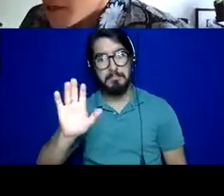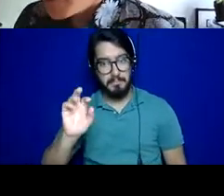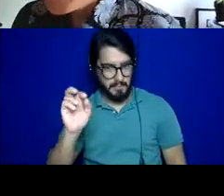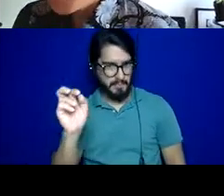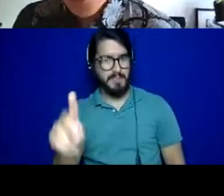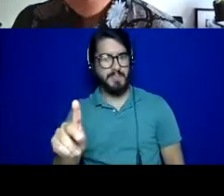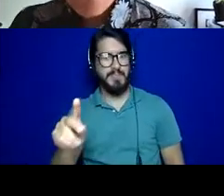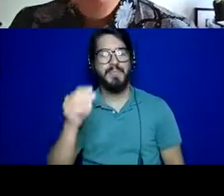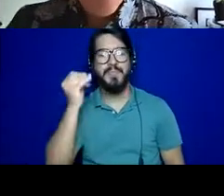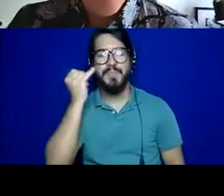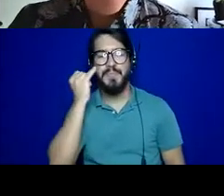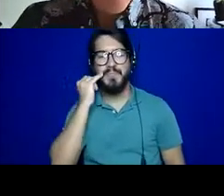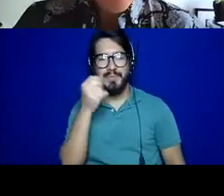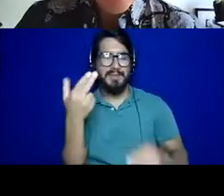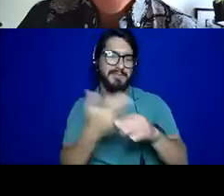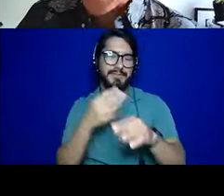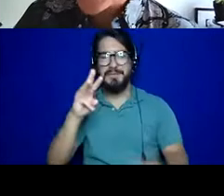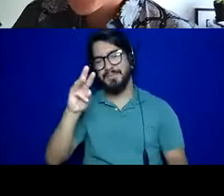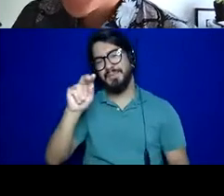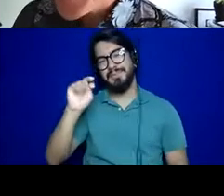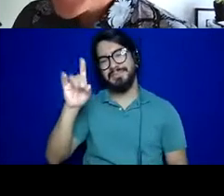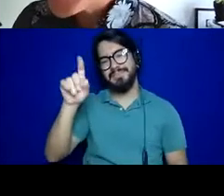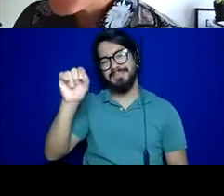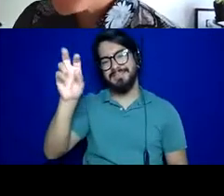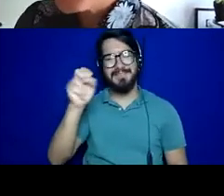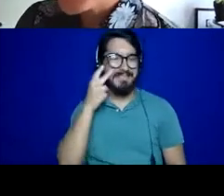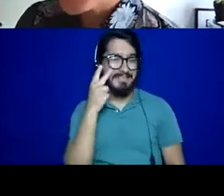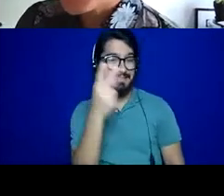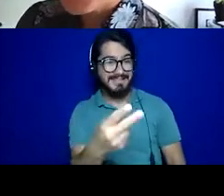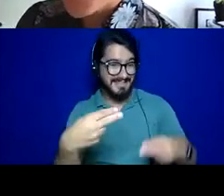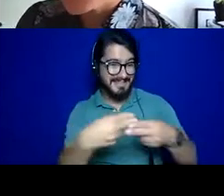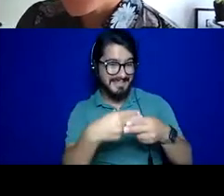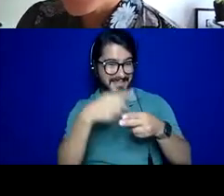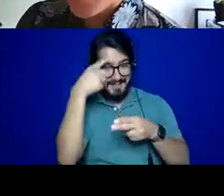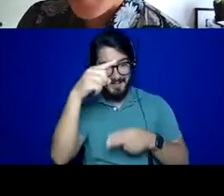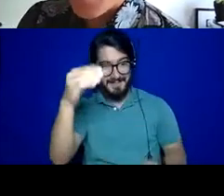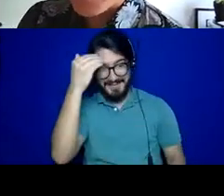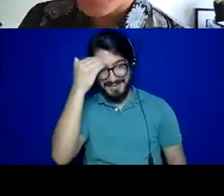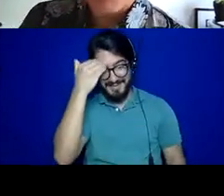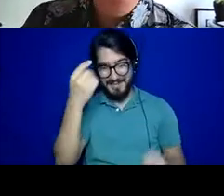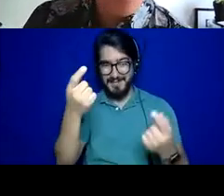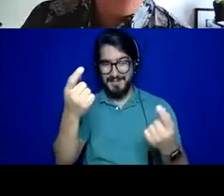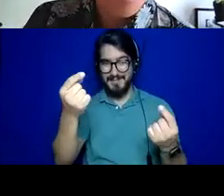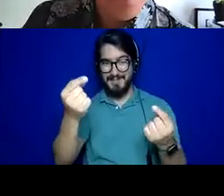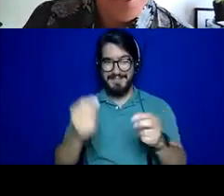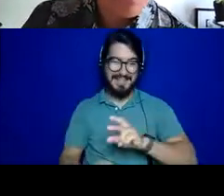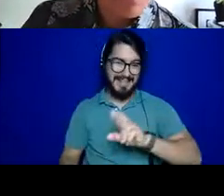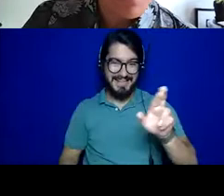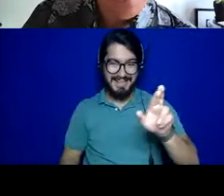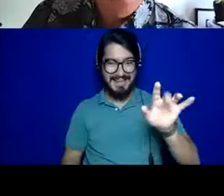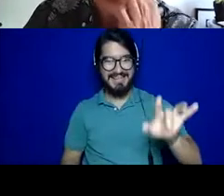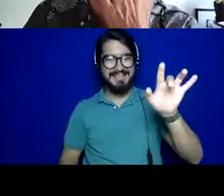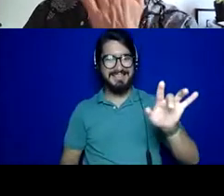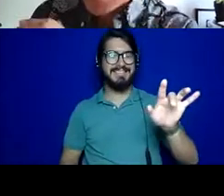in case you end up on a Windows machine at some point, here's the slide for it. There's you would just sort of right click the photo that you want to look at